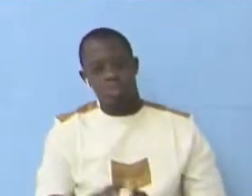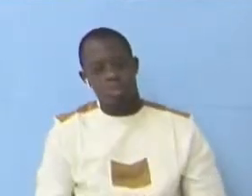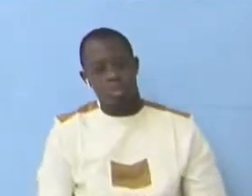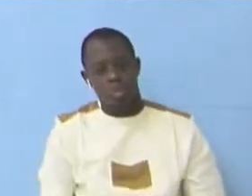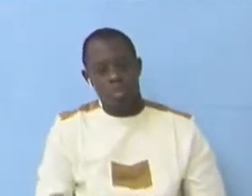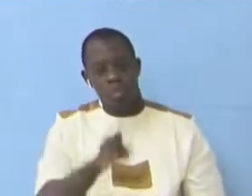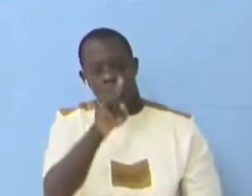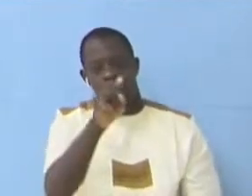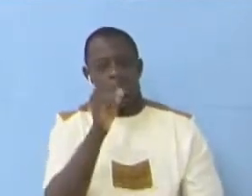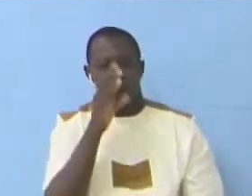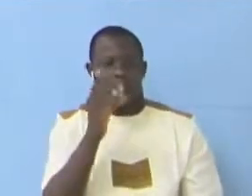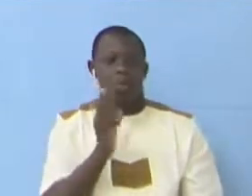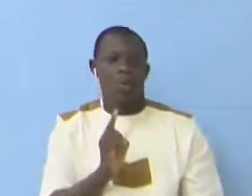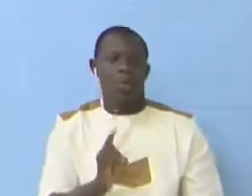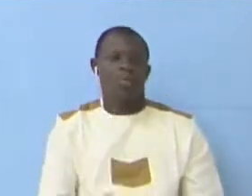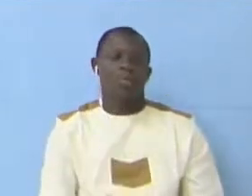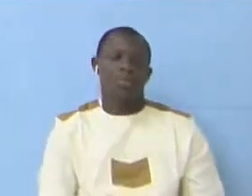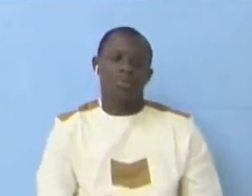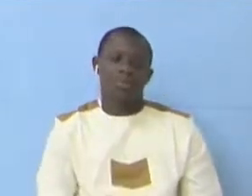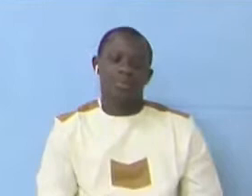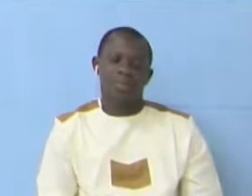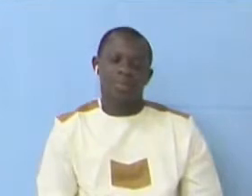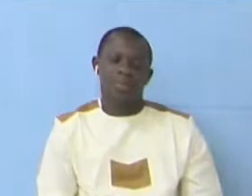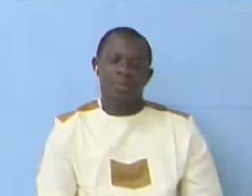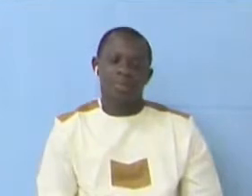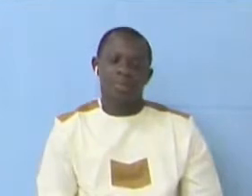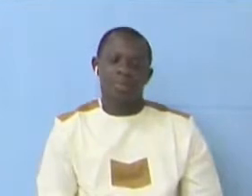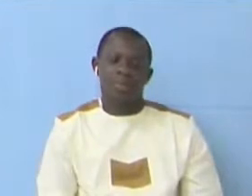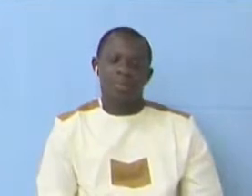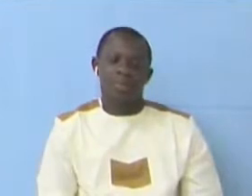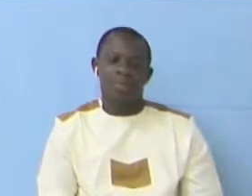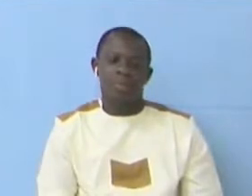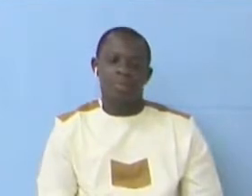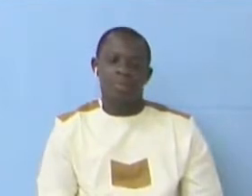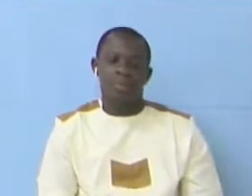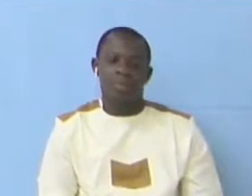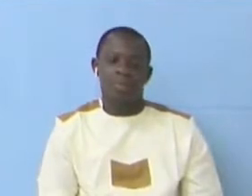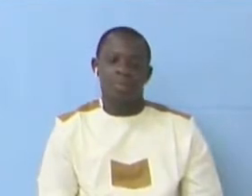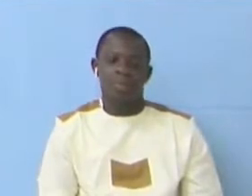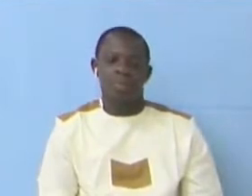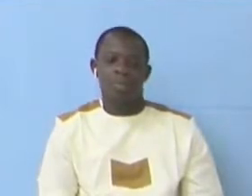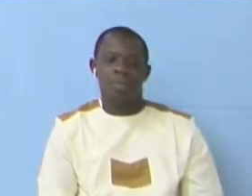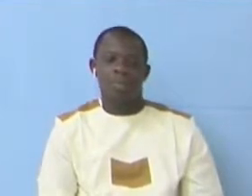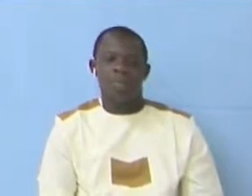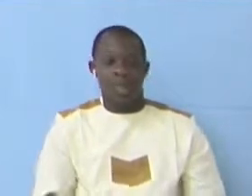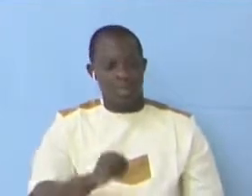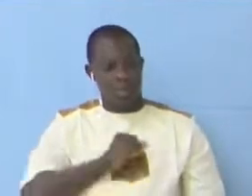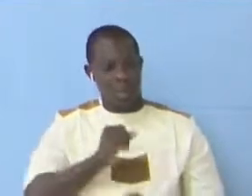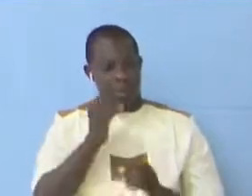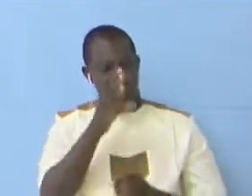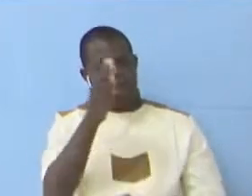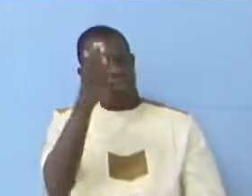What do you say? looy wax ci loolu. True, he told us the truth or he lied?